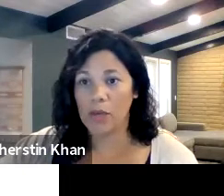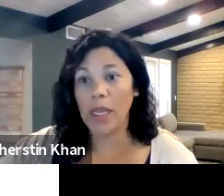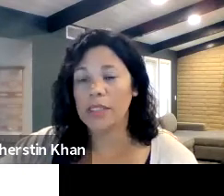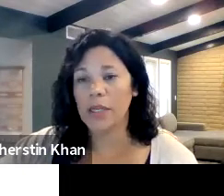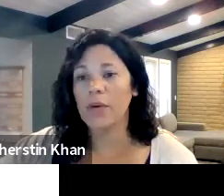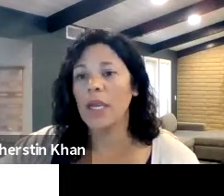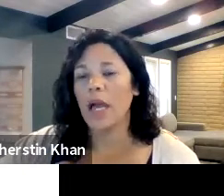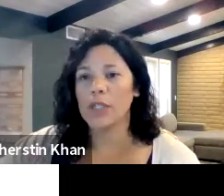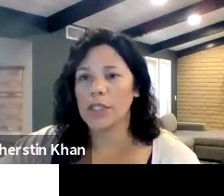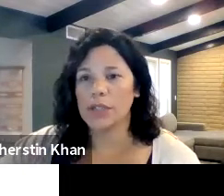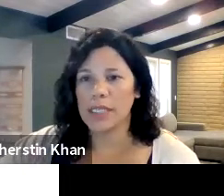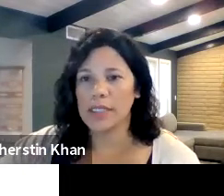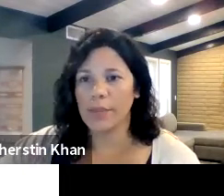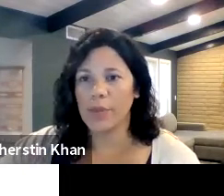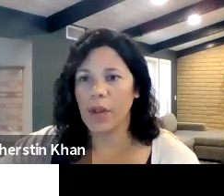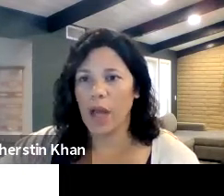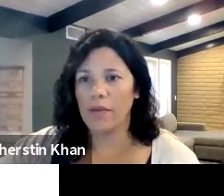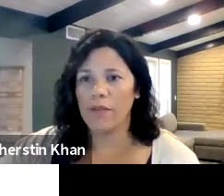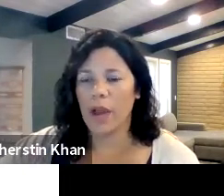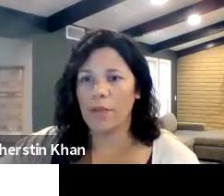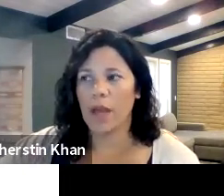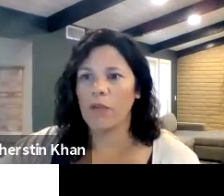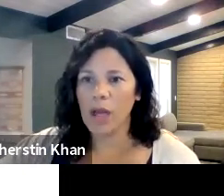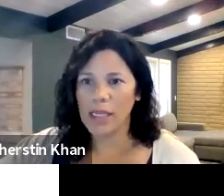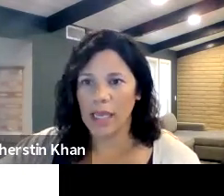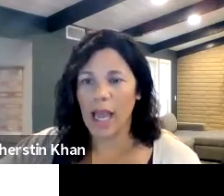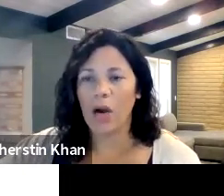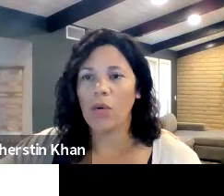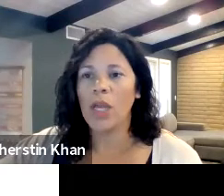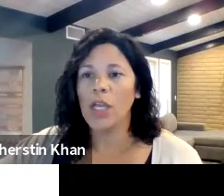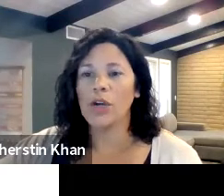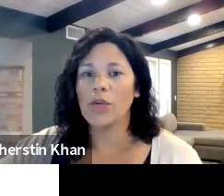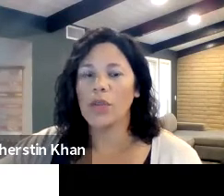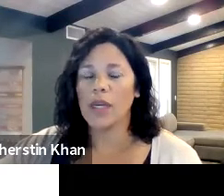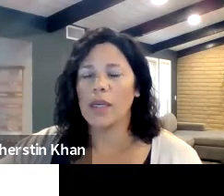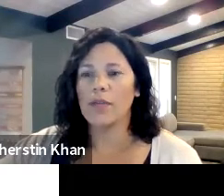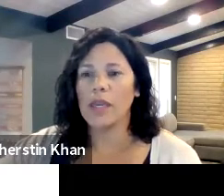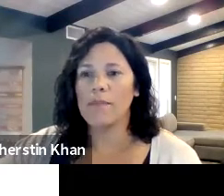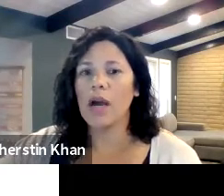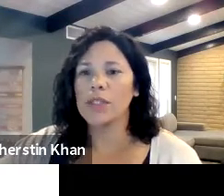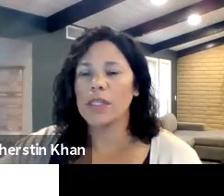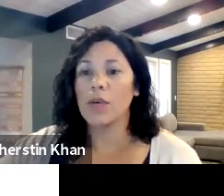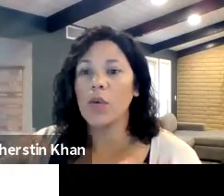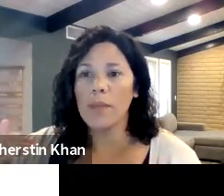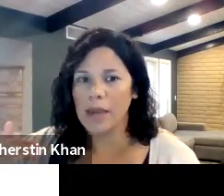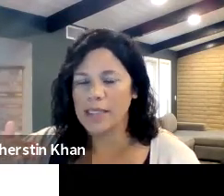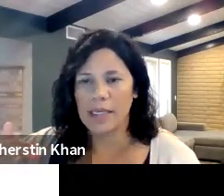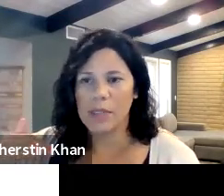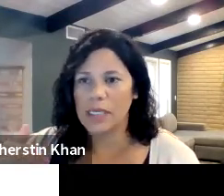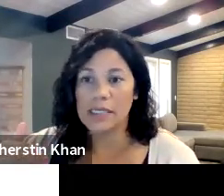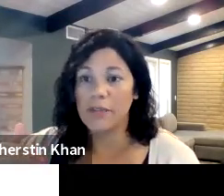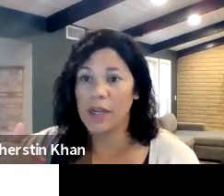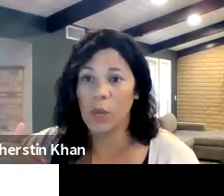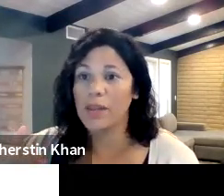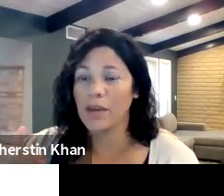might be unique. So Dawn used the example of welding, how, you know, the enrollment is